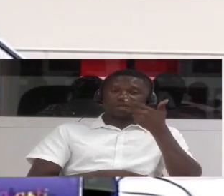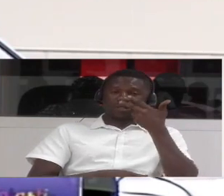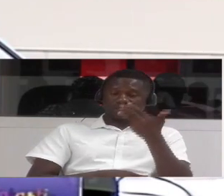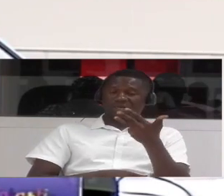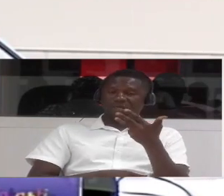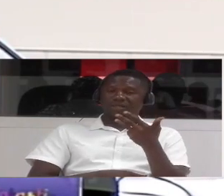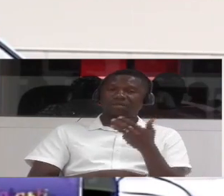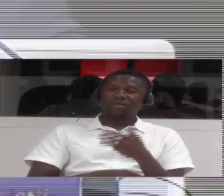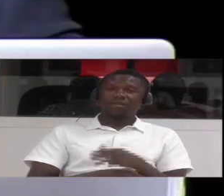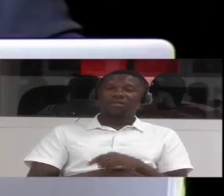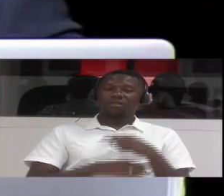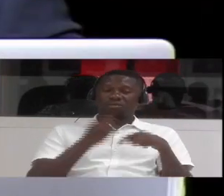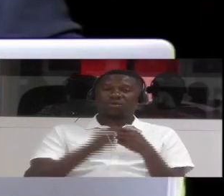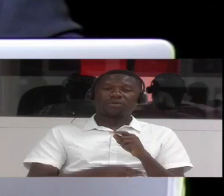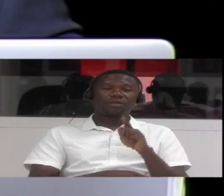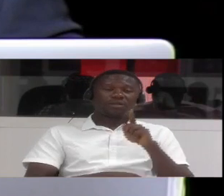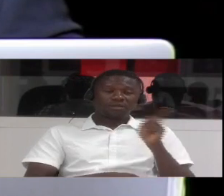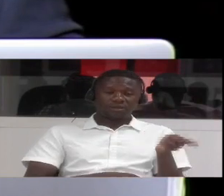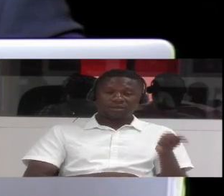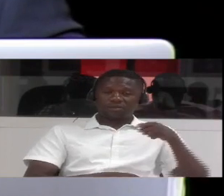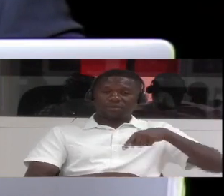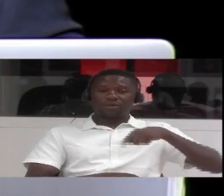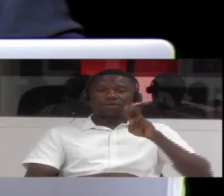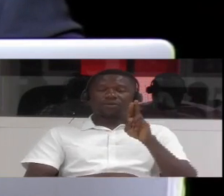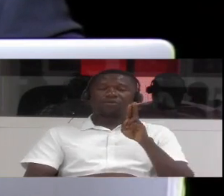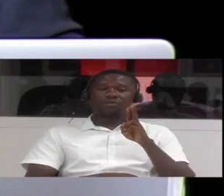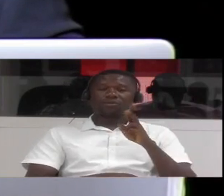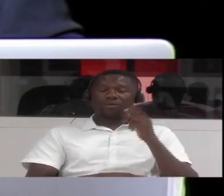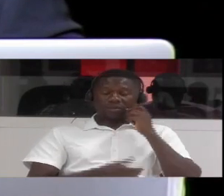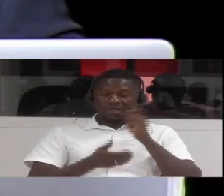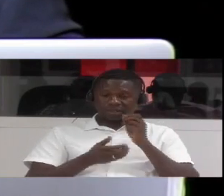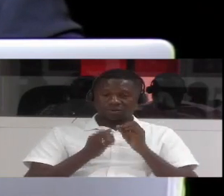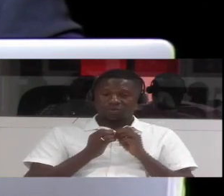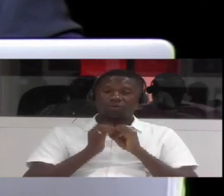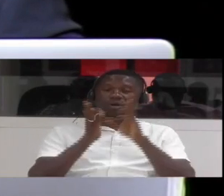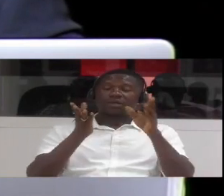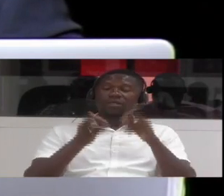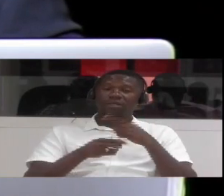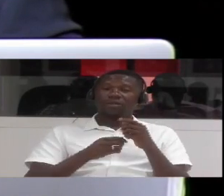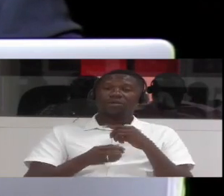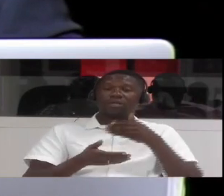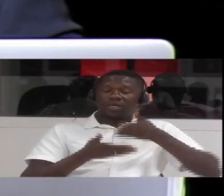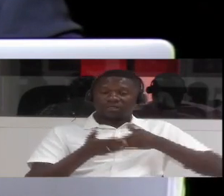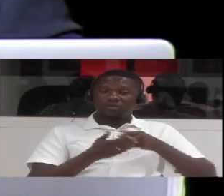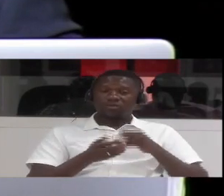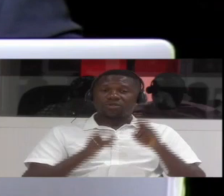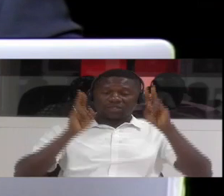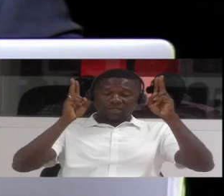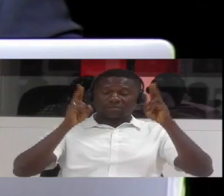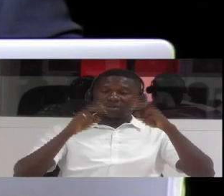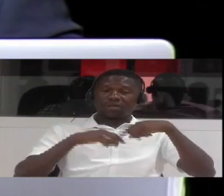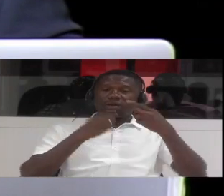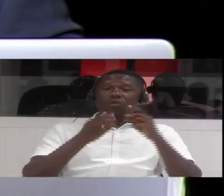June 2009. This was the GPU's press release in reaction to JAMMEH's derogatory comments about Dada Haidara, who was